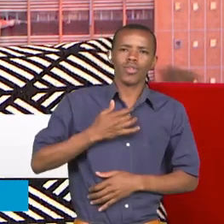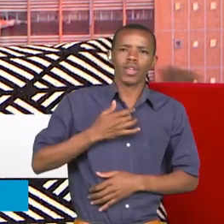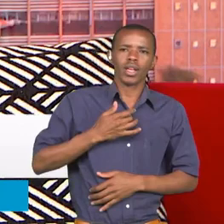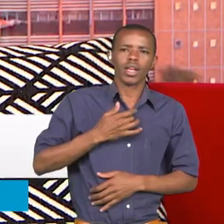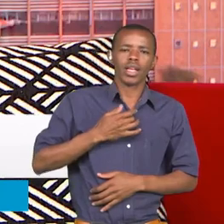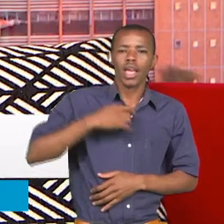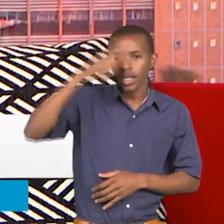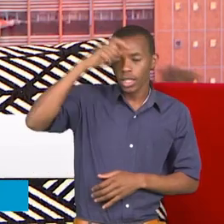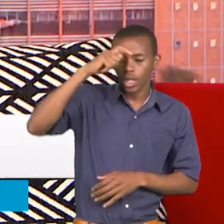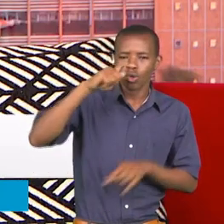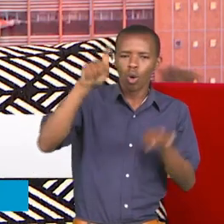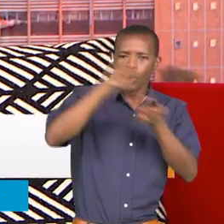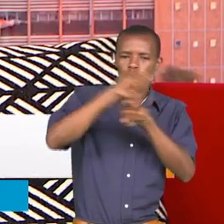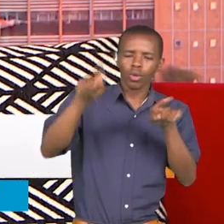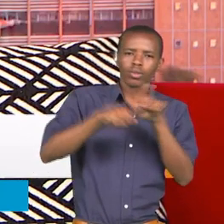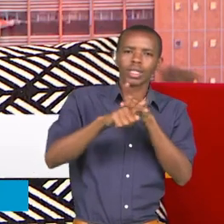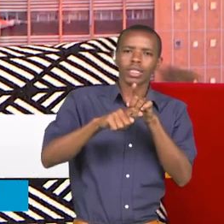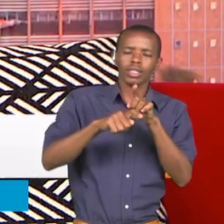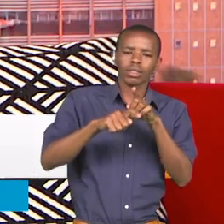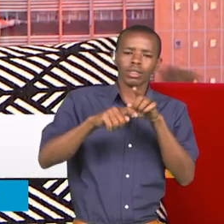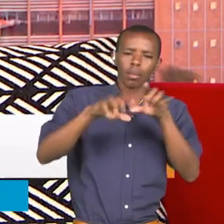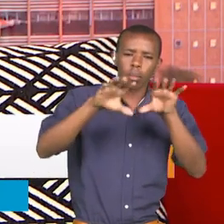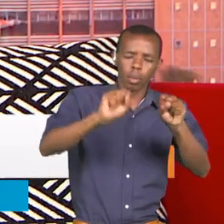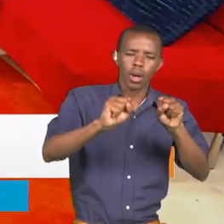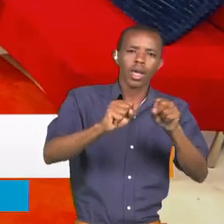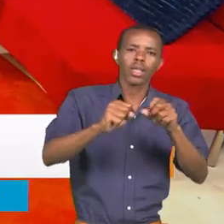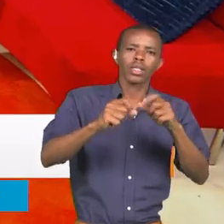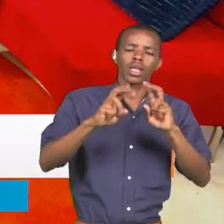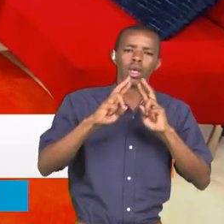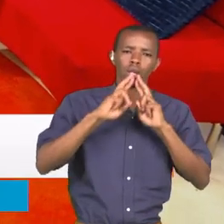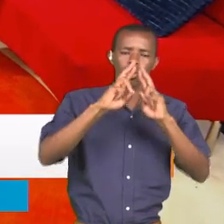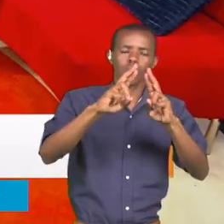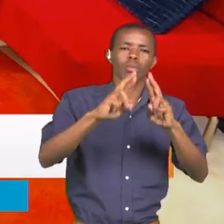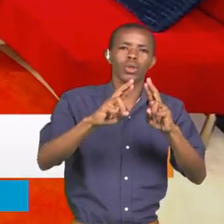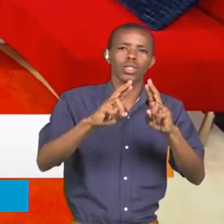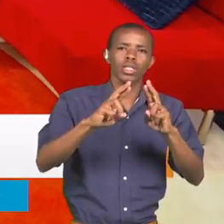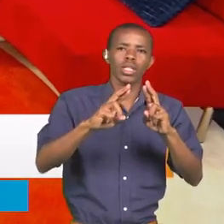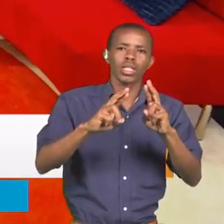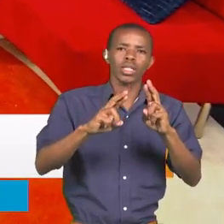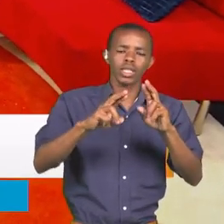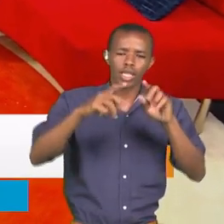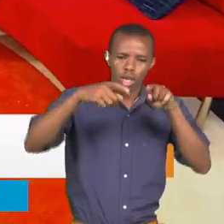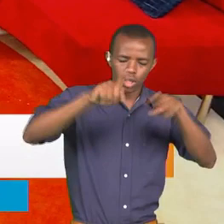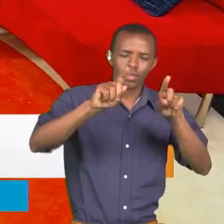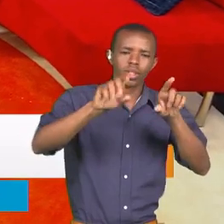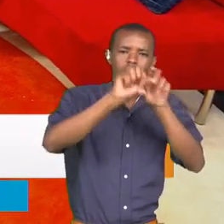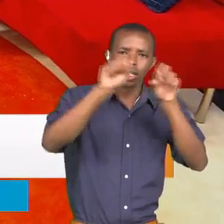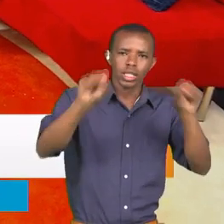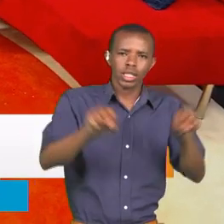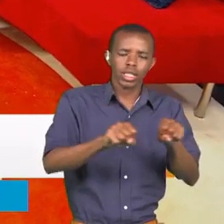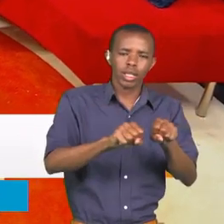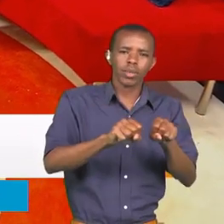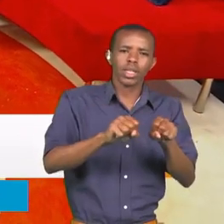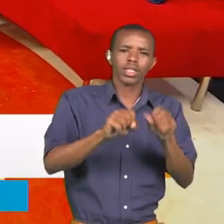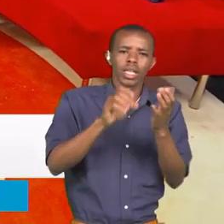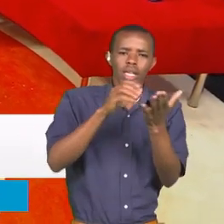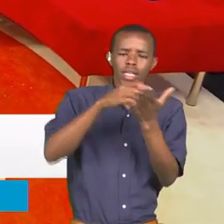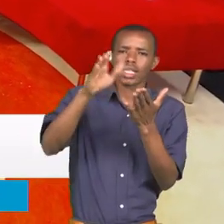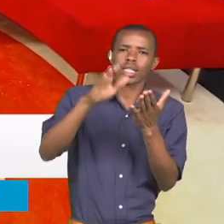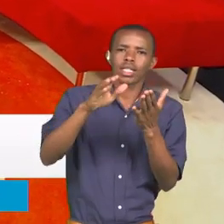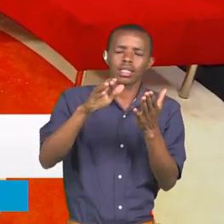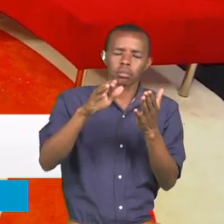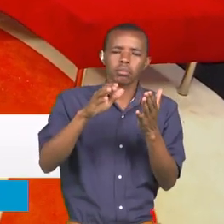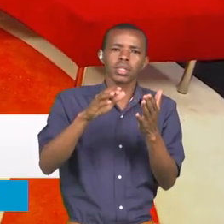being infringed, you can actually report. Then you just report it. But then it's automatic in the system. It just sends the notice. So after sending maybe